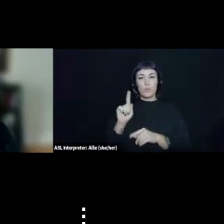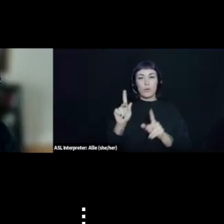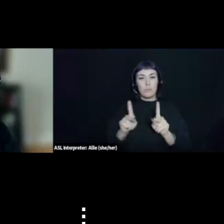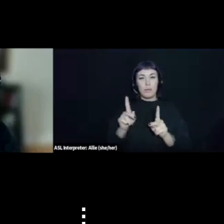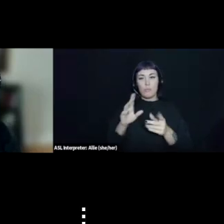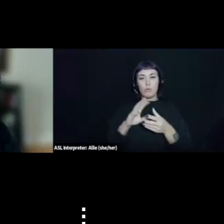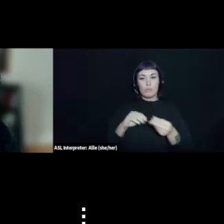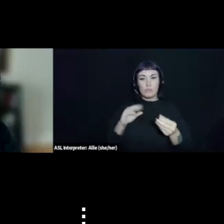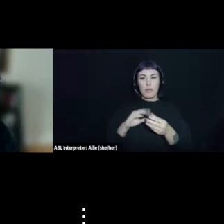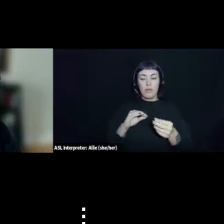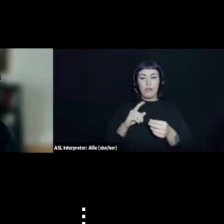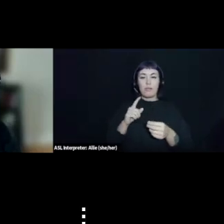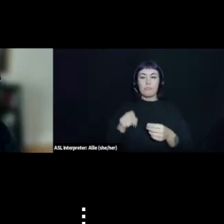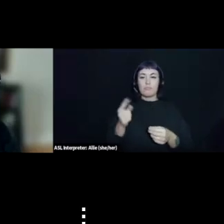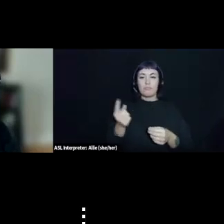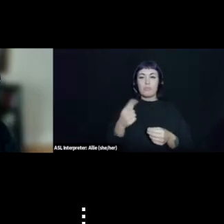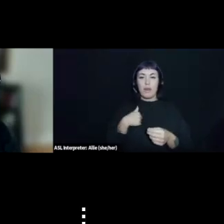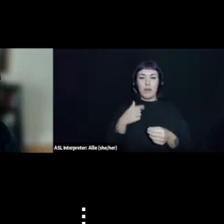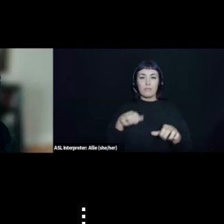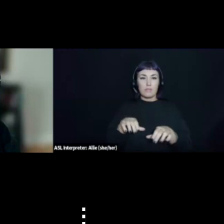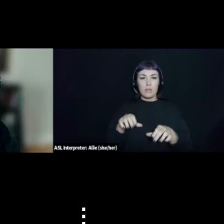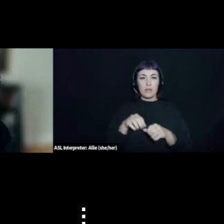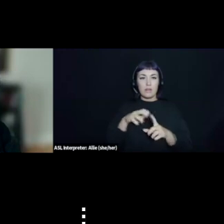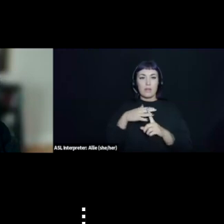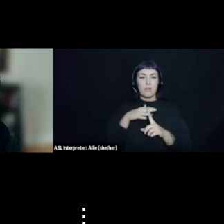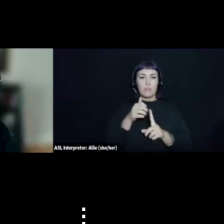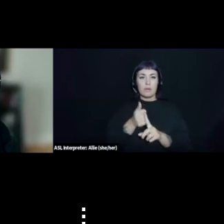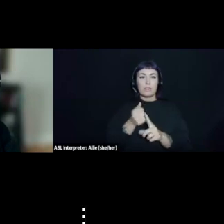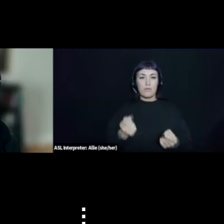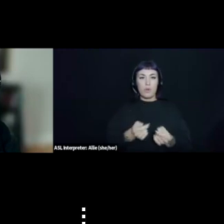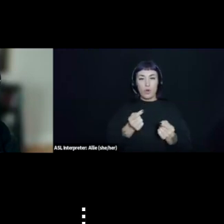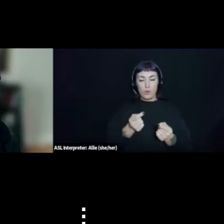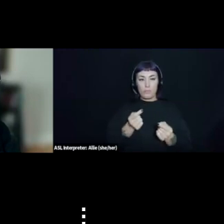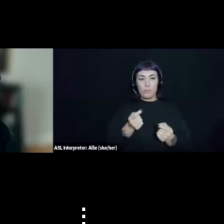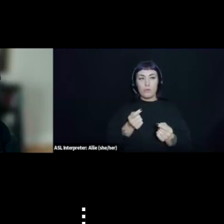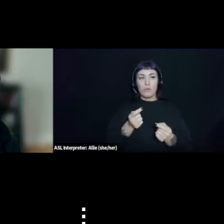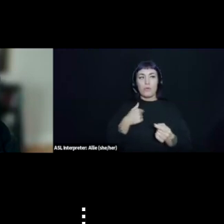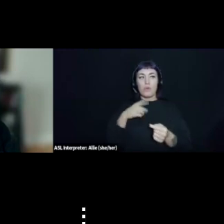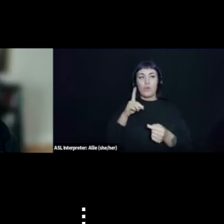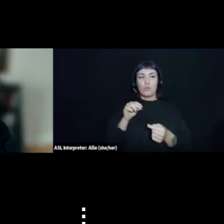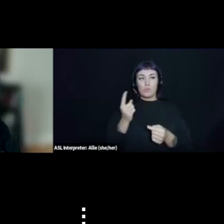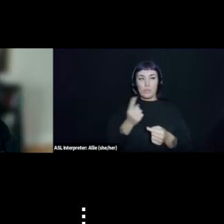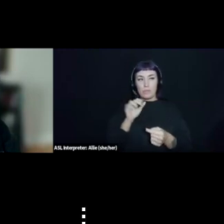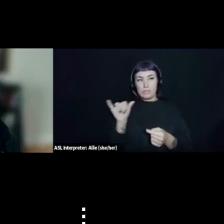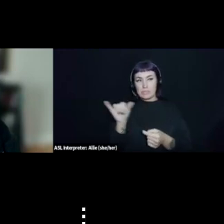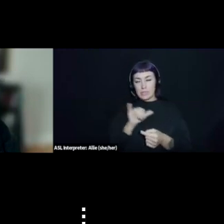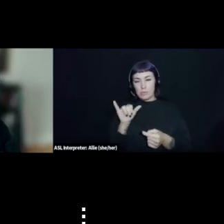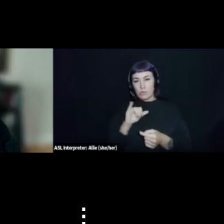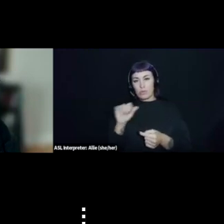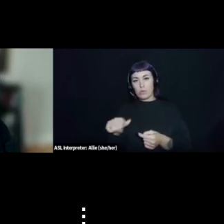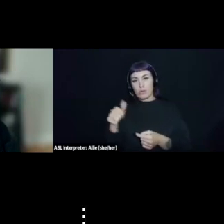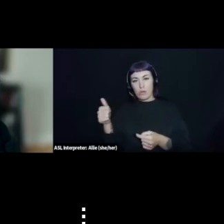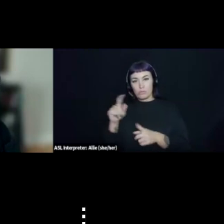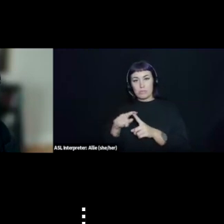this is something I have done in a context of self-harm, and I do something similar in another